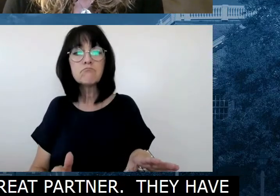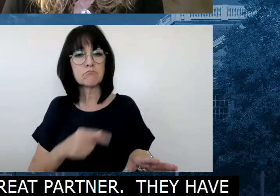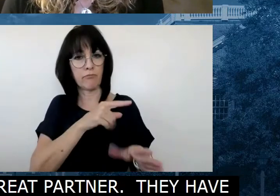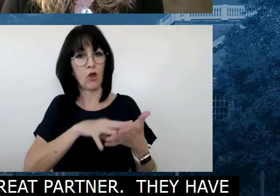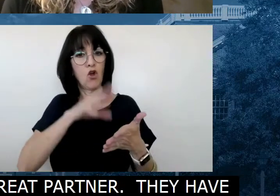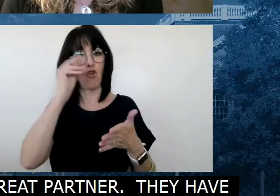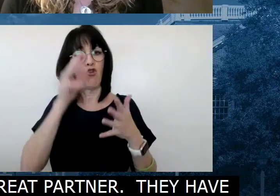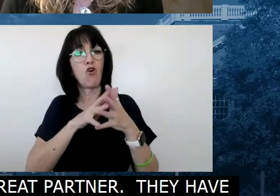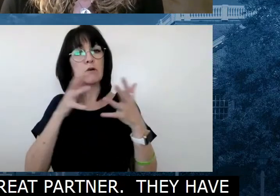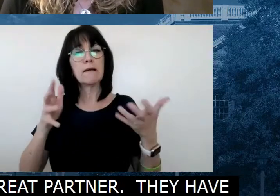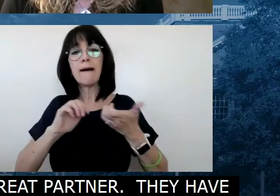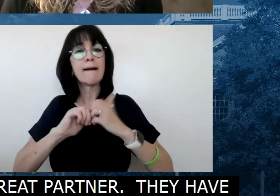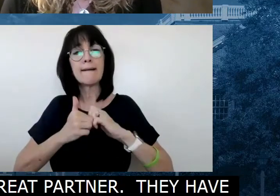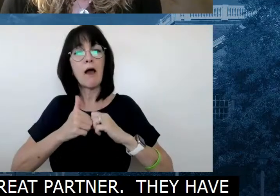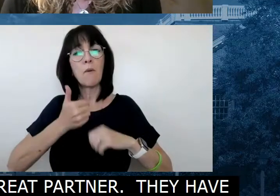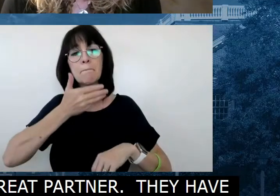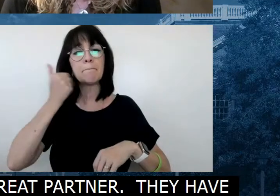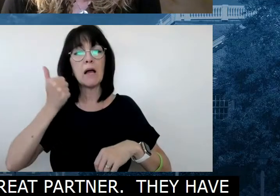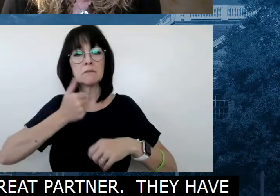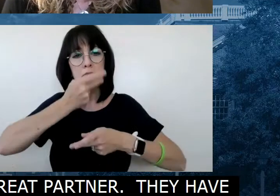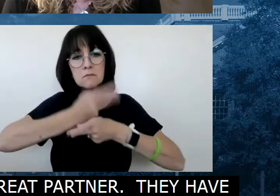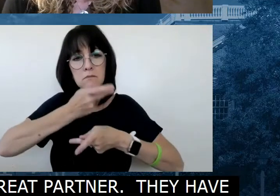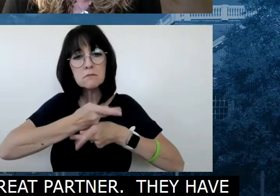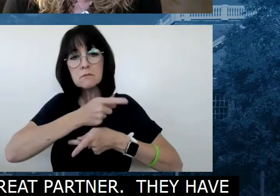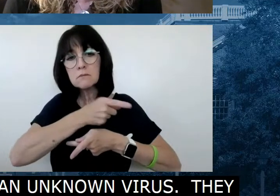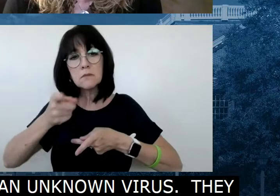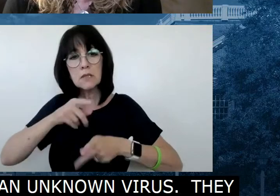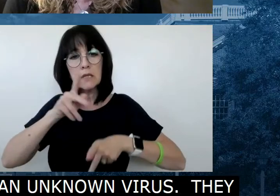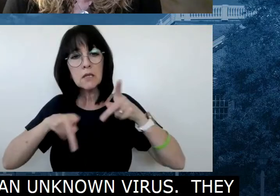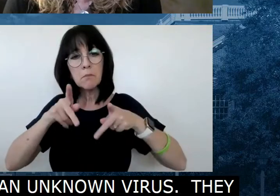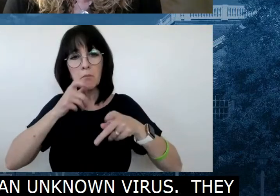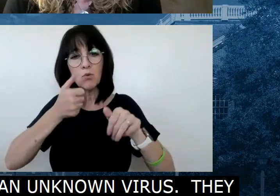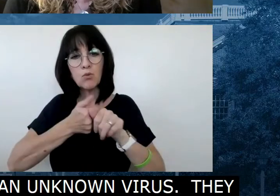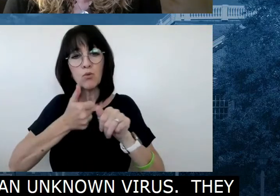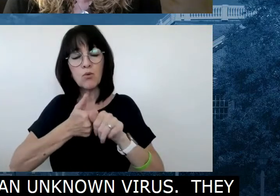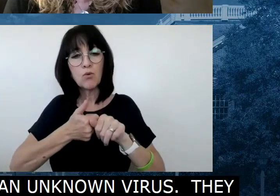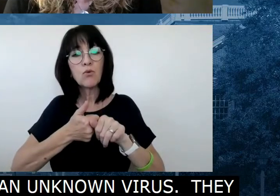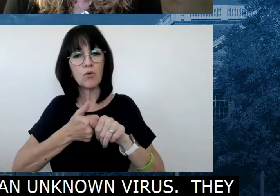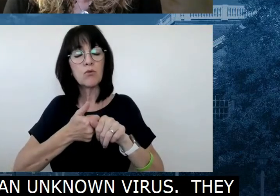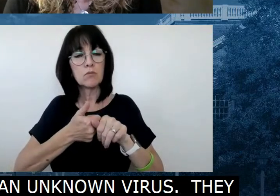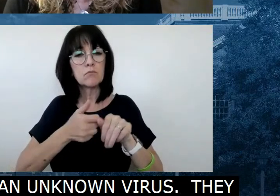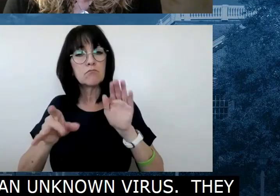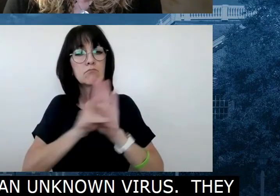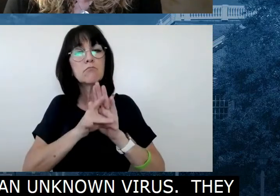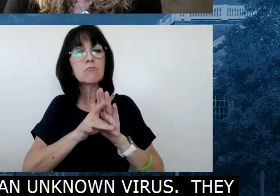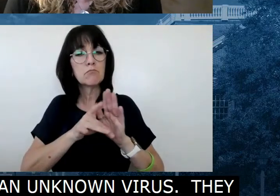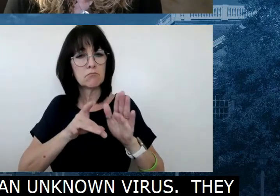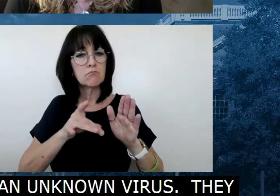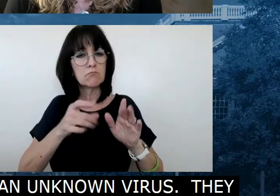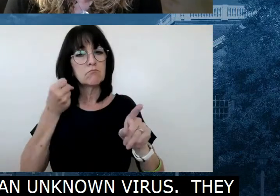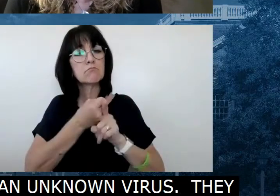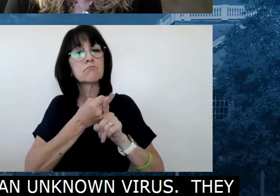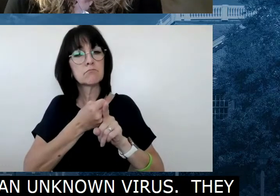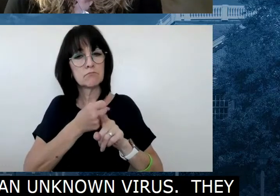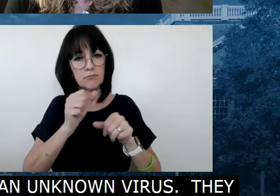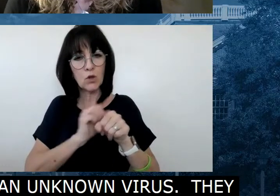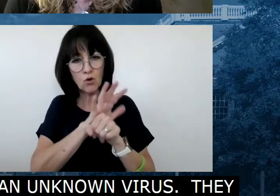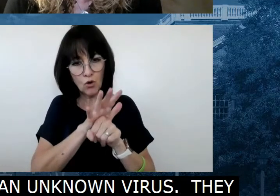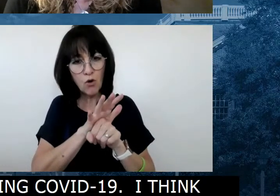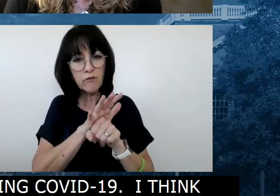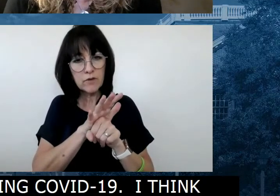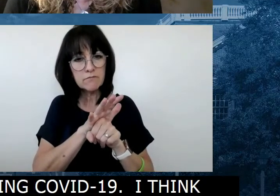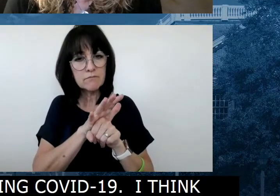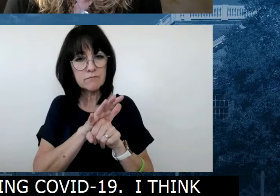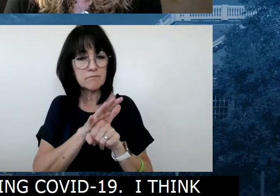COVID-19. I think our public health team for sure will be a positive, and